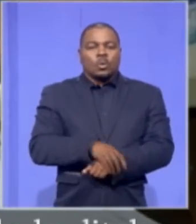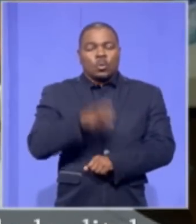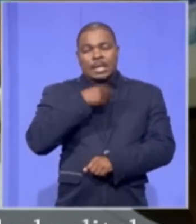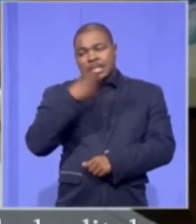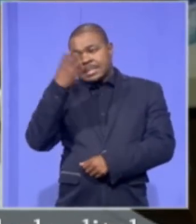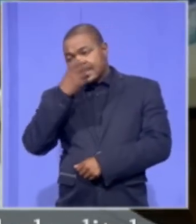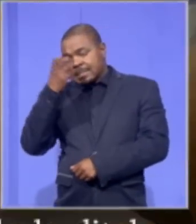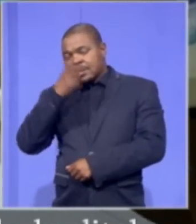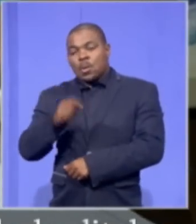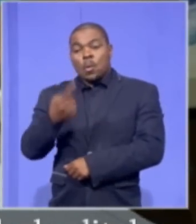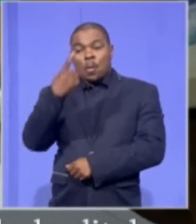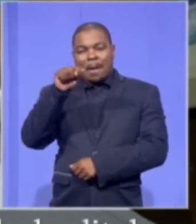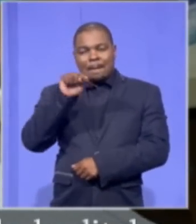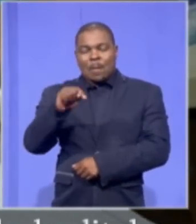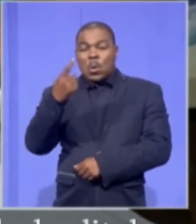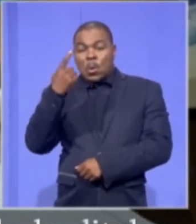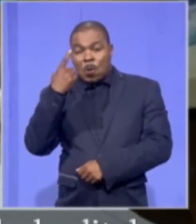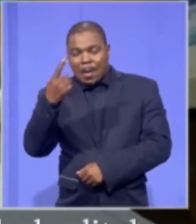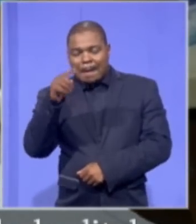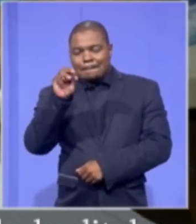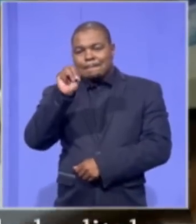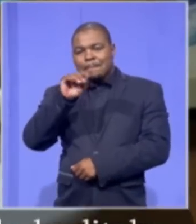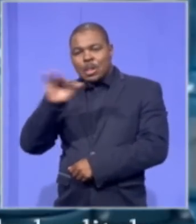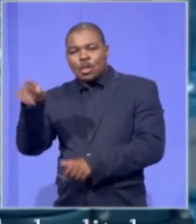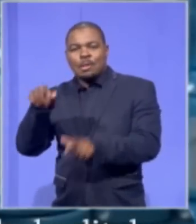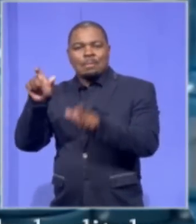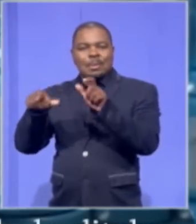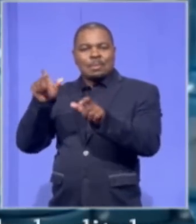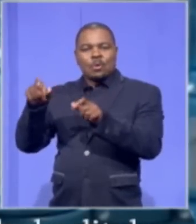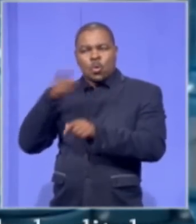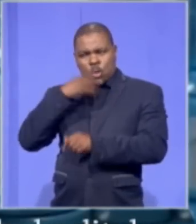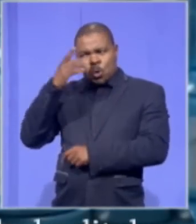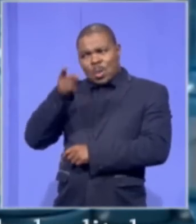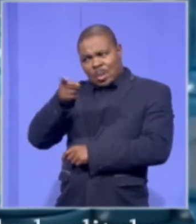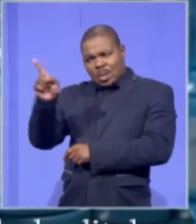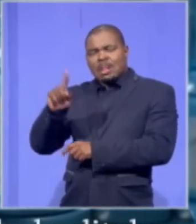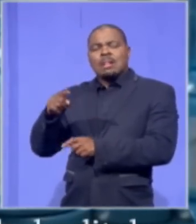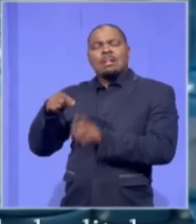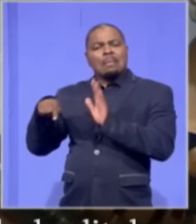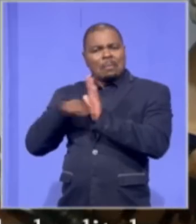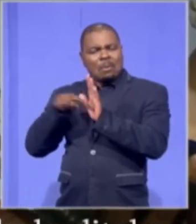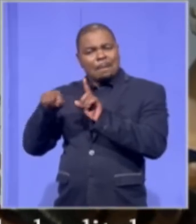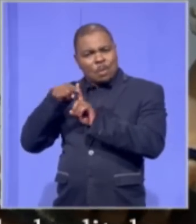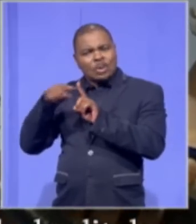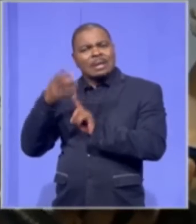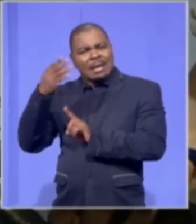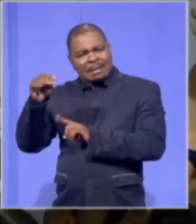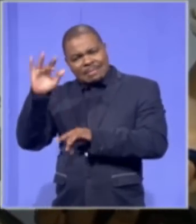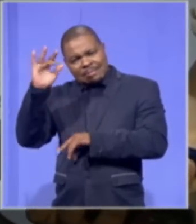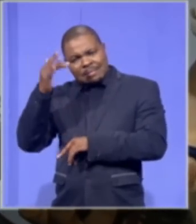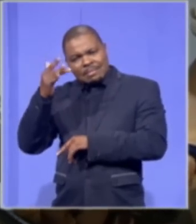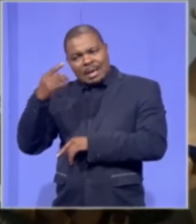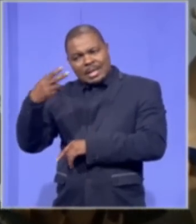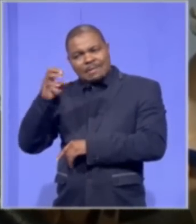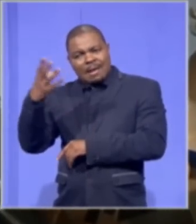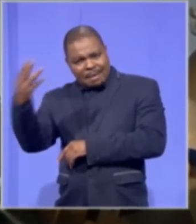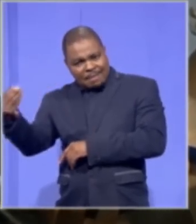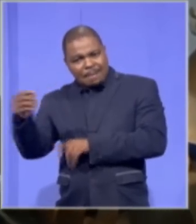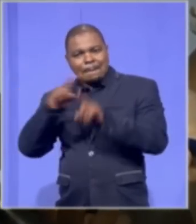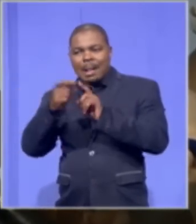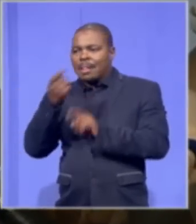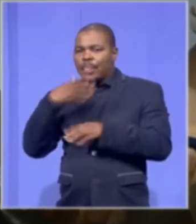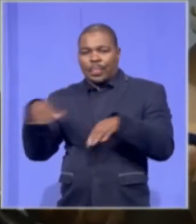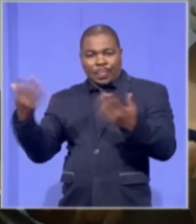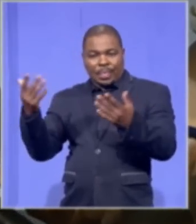for 1.1 million people who are known to be HIV positive, but are not on